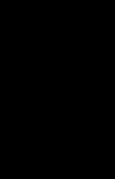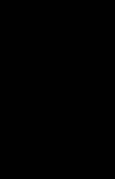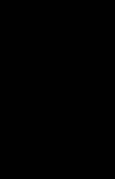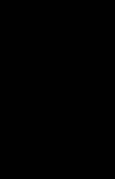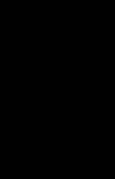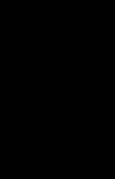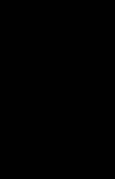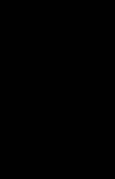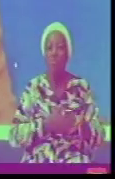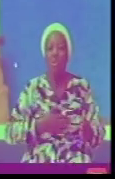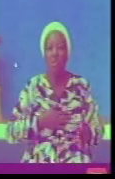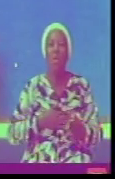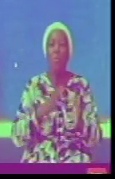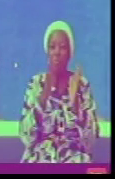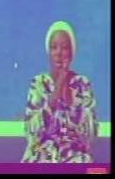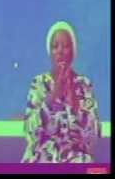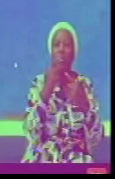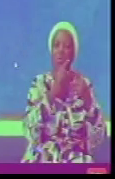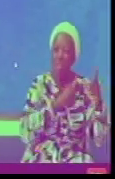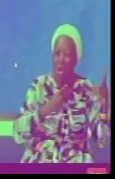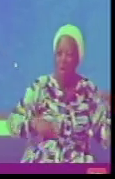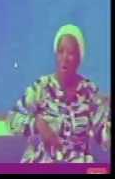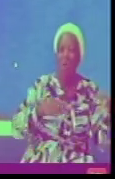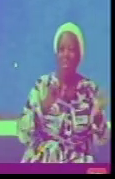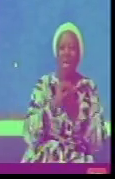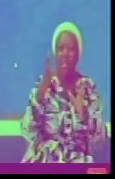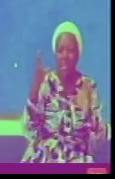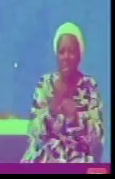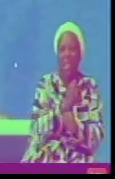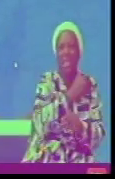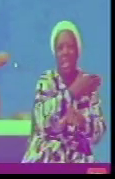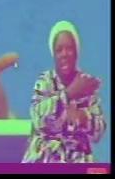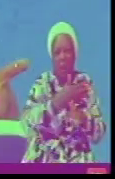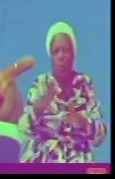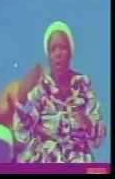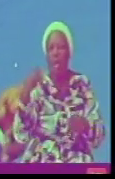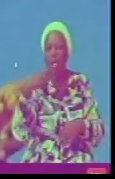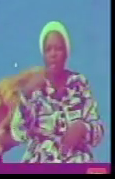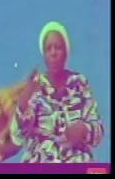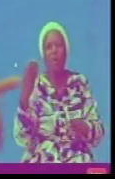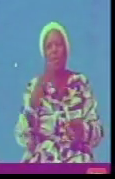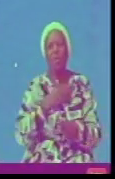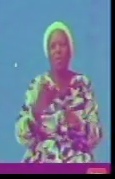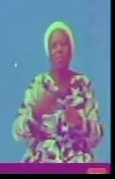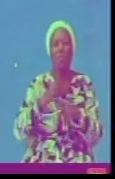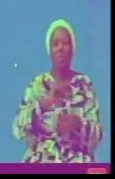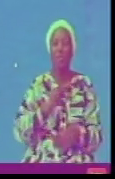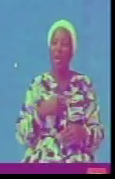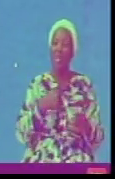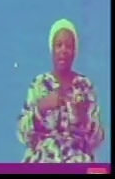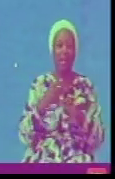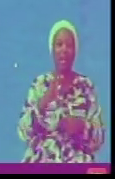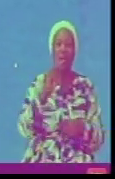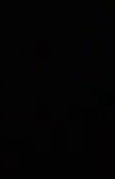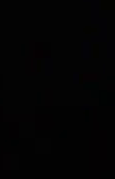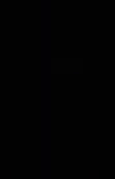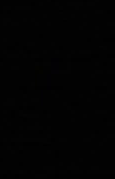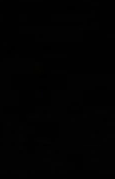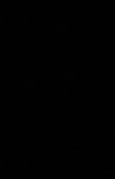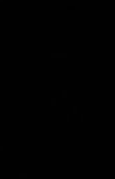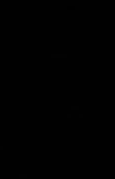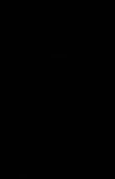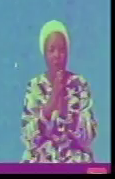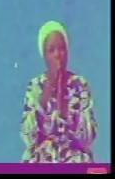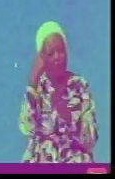that, say unto the Lord that he take away the serpents from us.